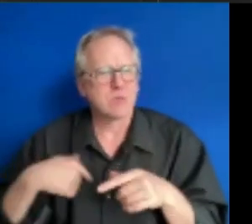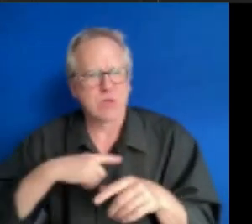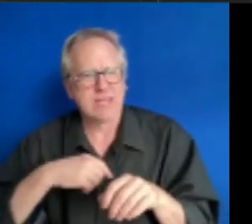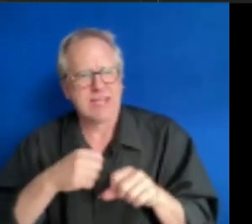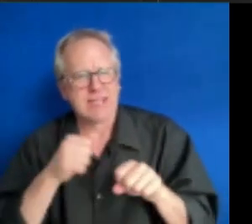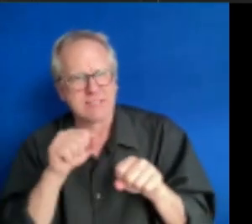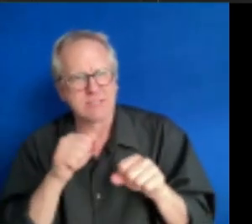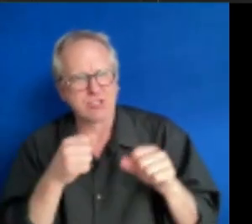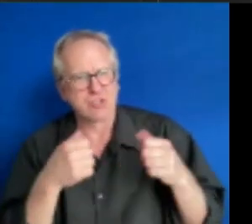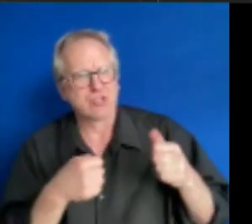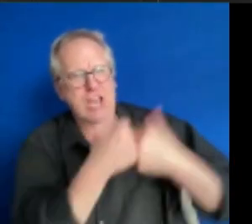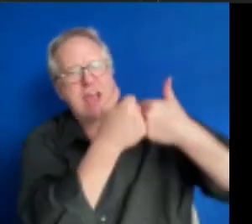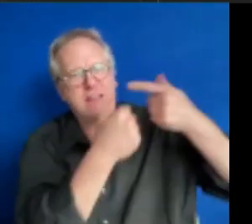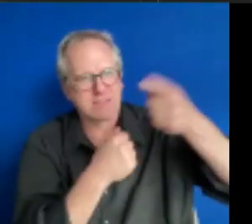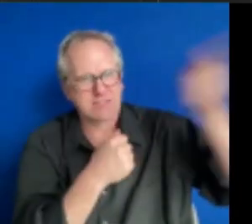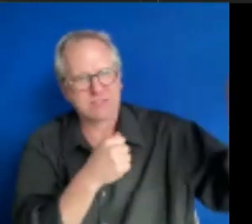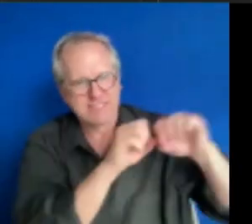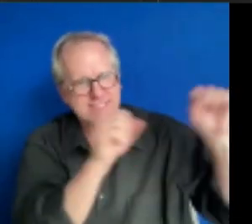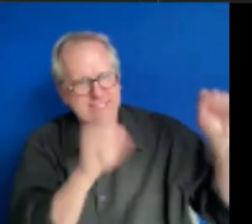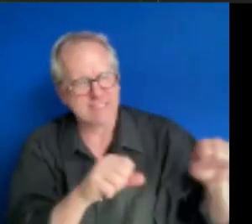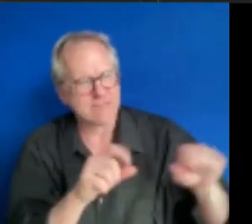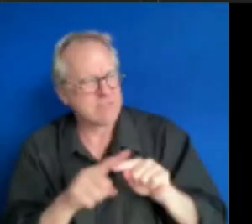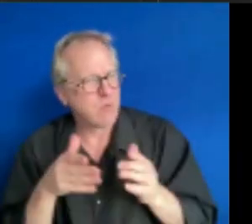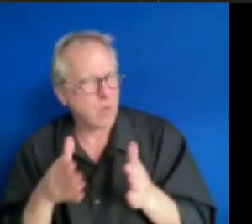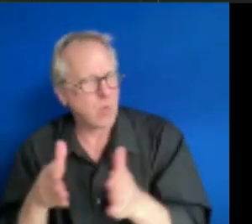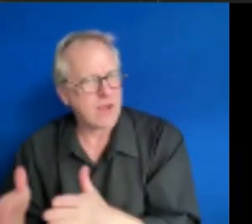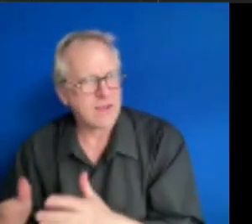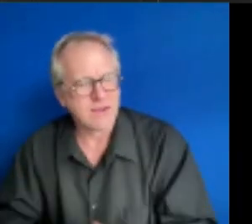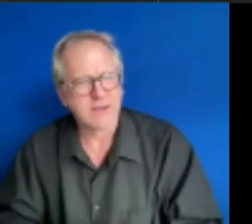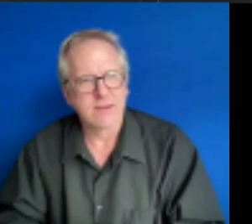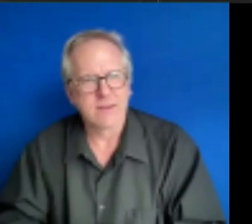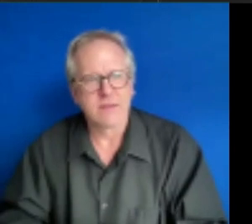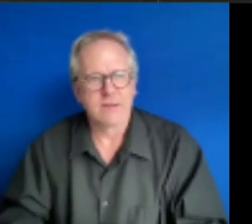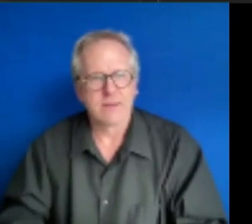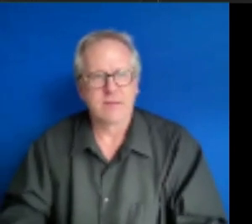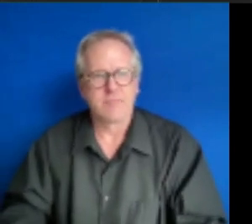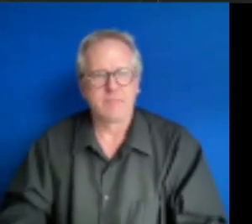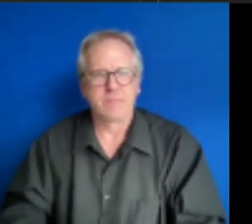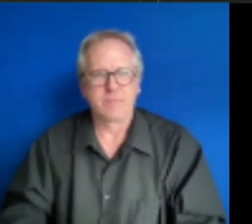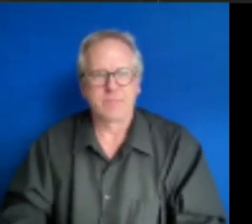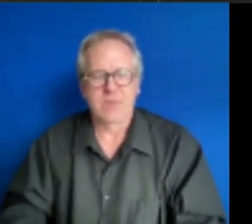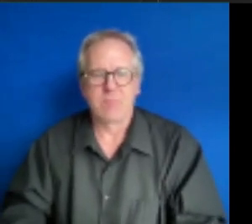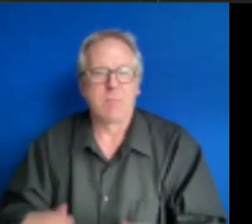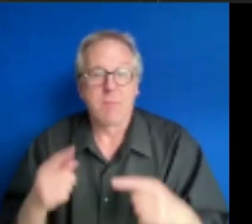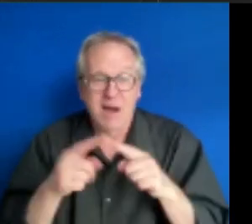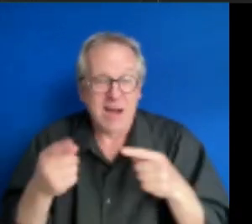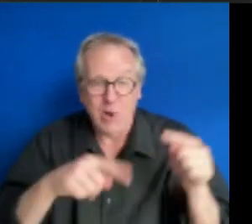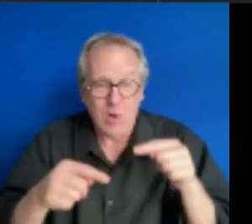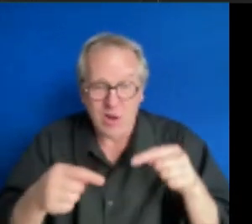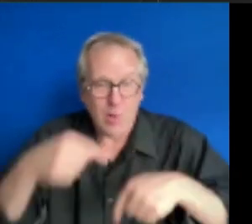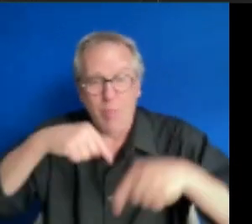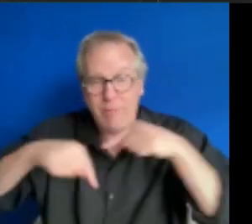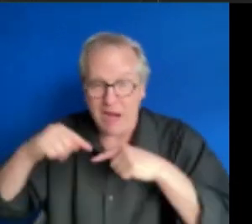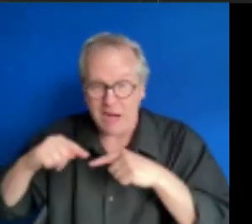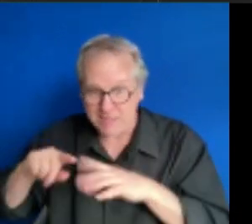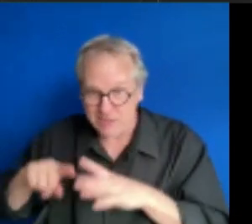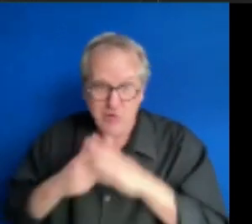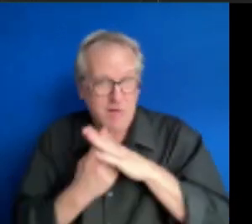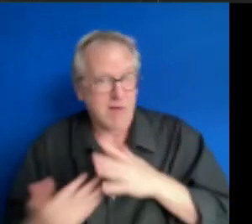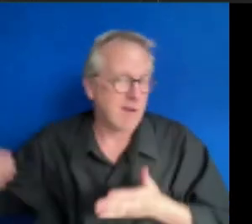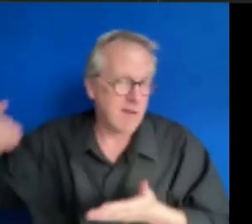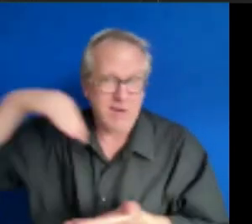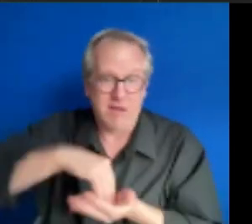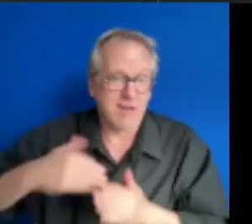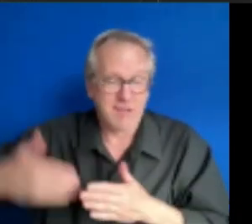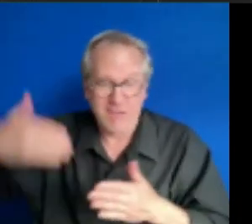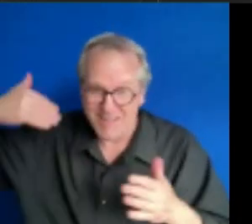challenge these systems. I also don't believe in not reinventing the wheel. And so we know that there